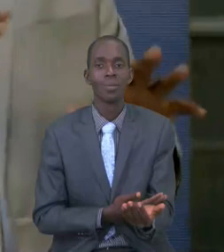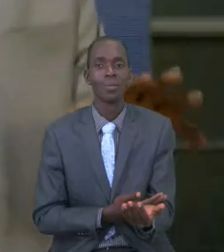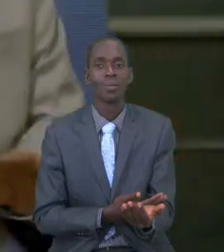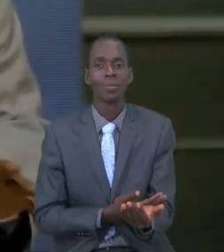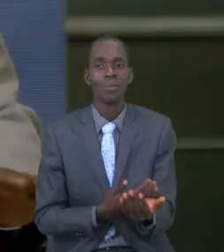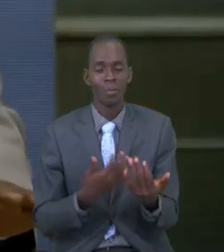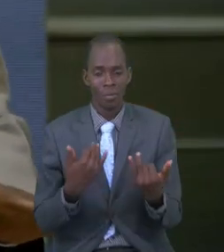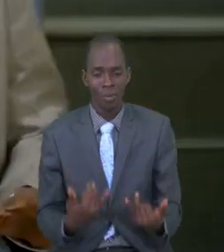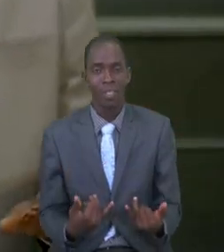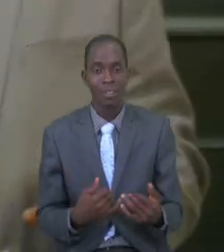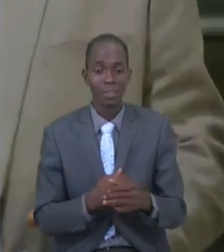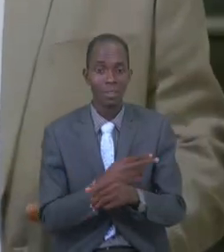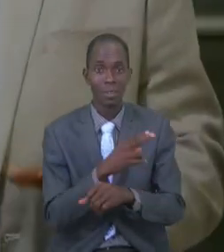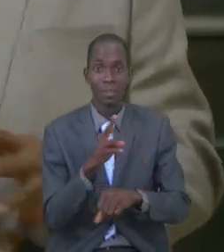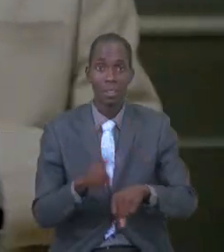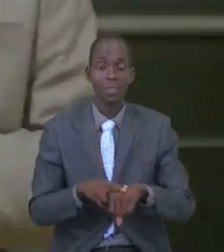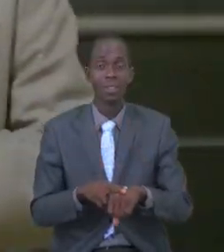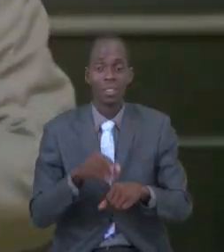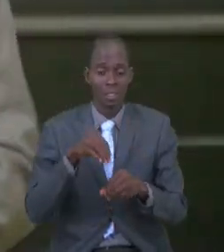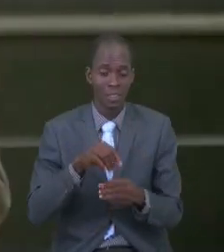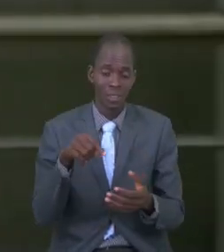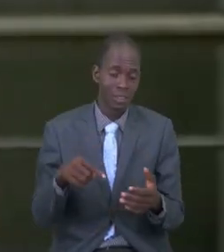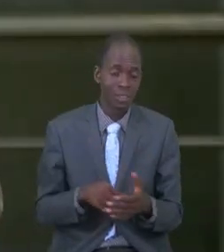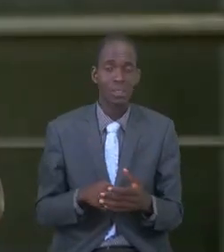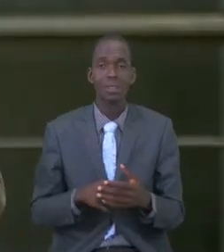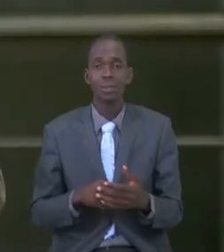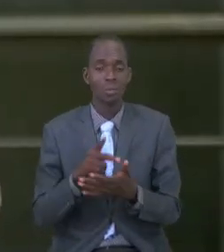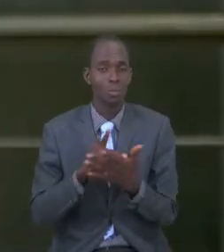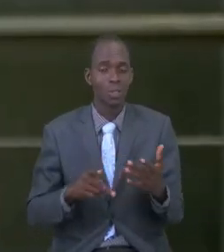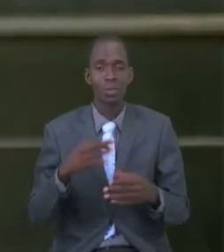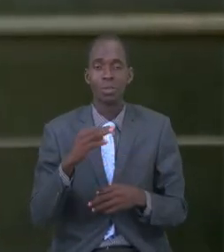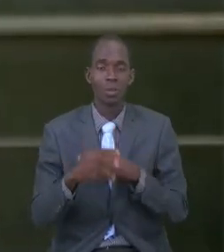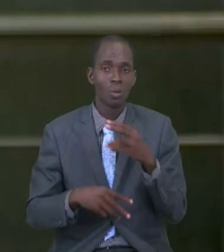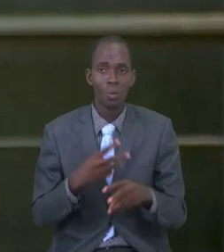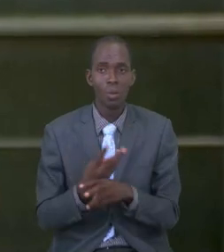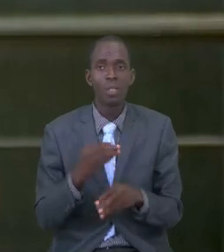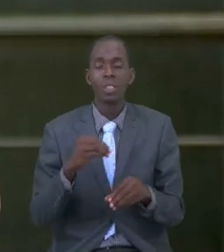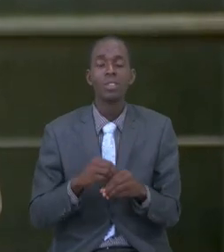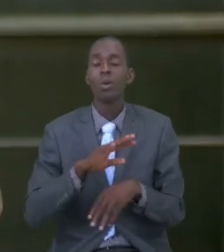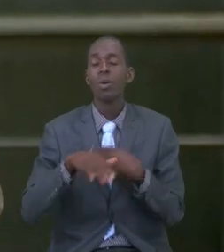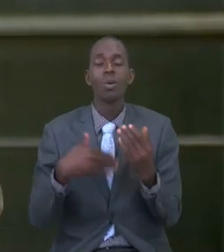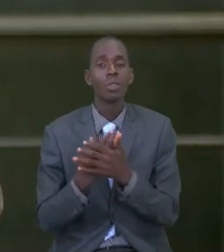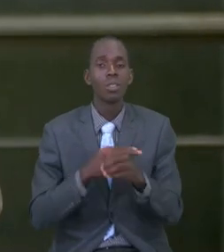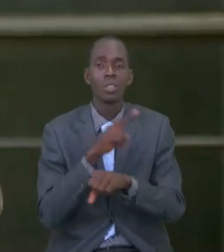this nation, in this continent, in the nations of the world,